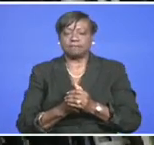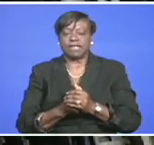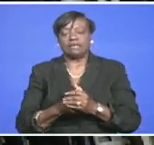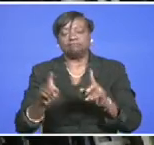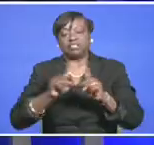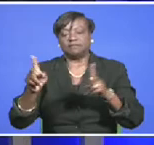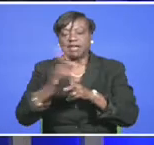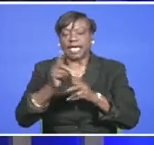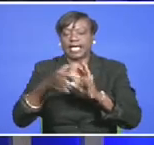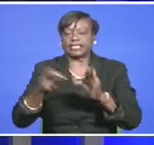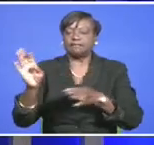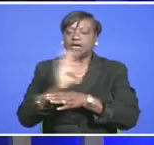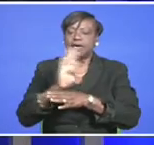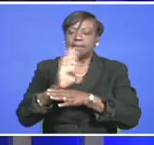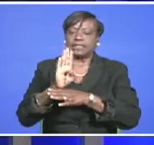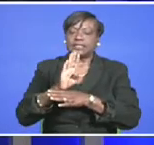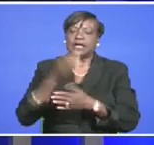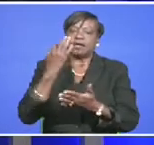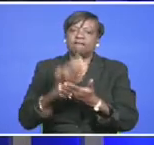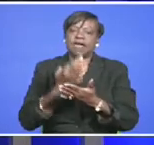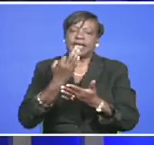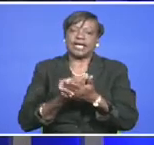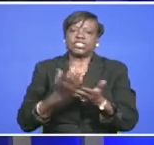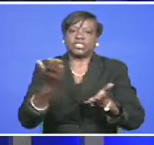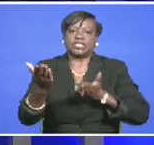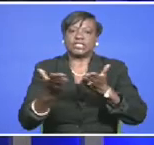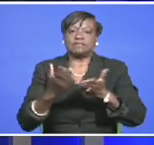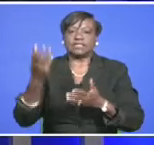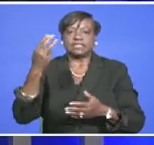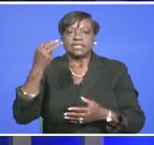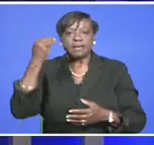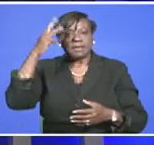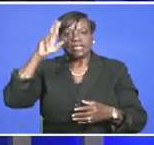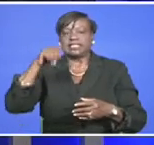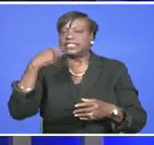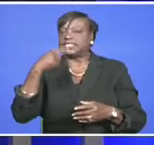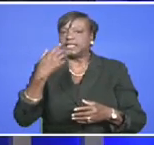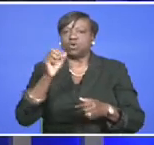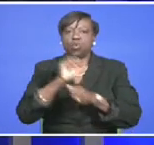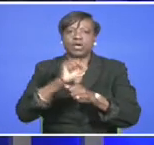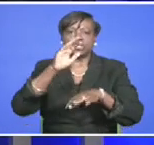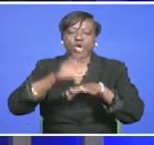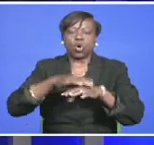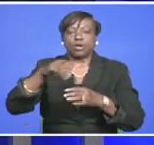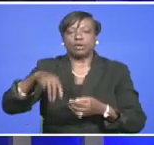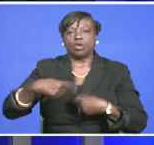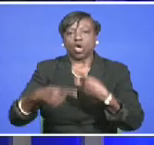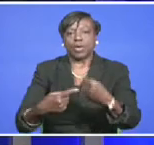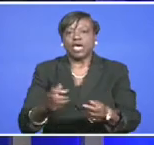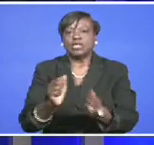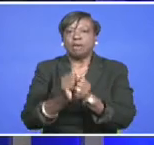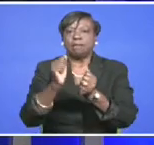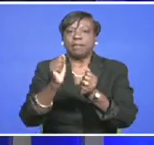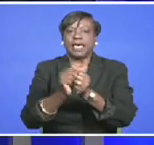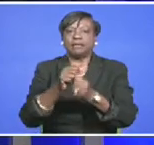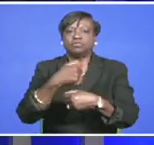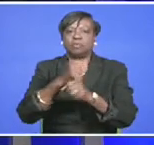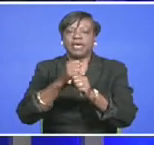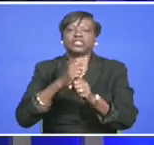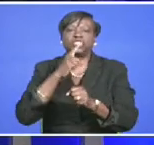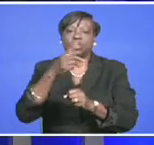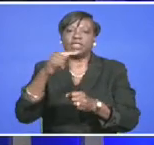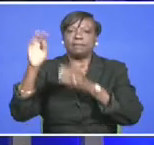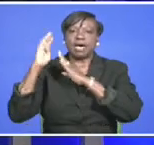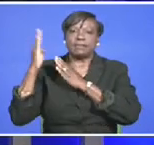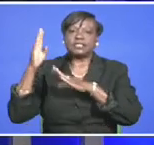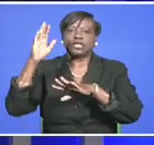business. The financial services minister said the work is ongoing to ensure that the Bahamas is a top financial services